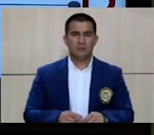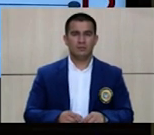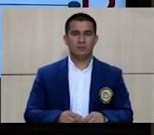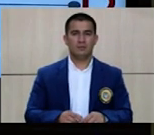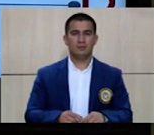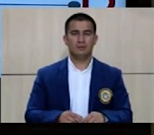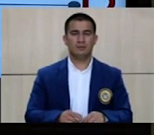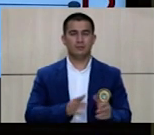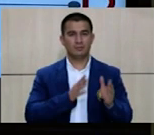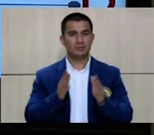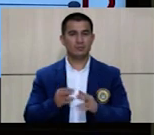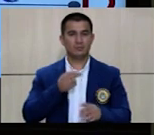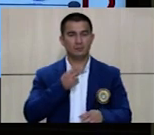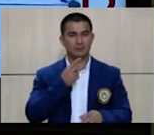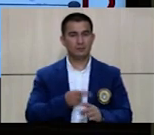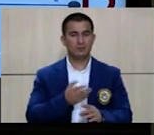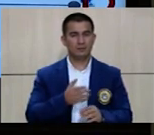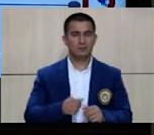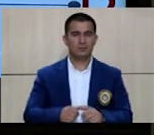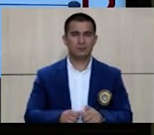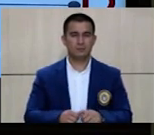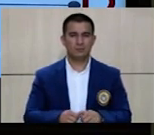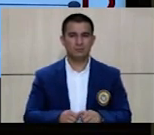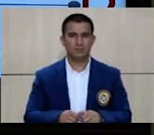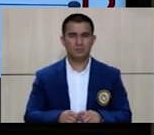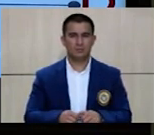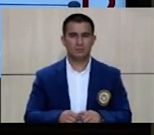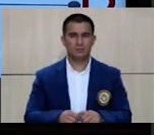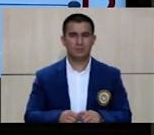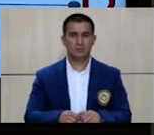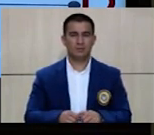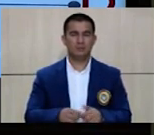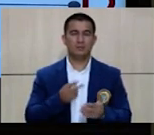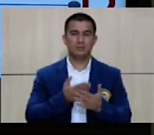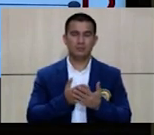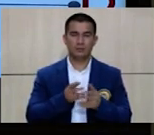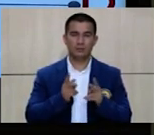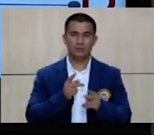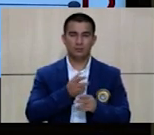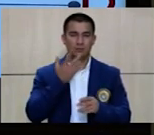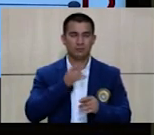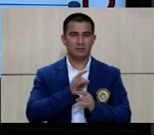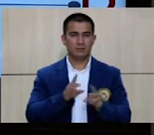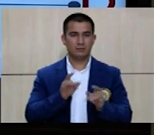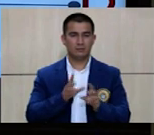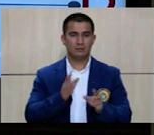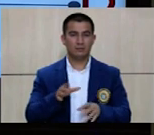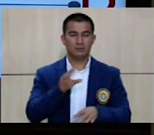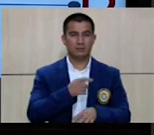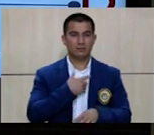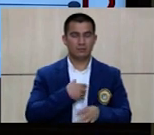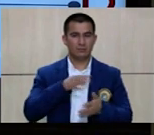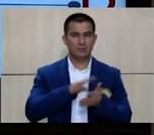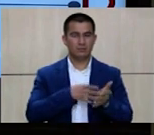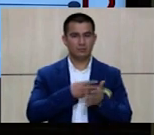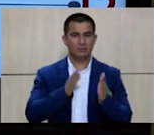Keyingi masalaga diqqatingizni qarating. Va men masala o'qiganimda jadval tuzishga harakat